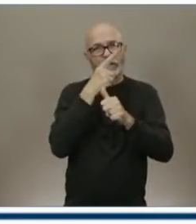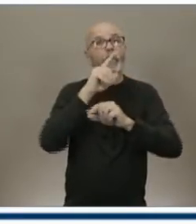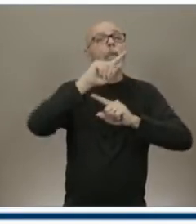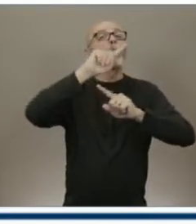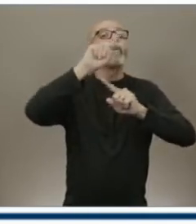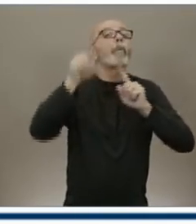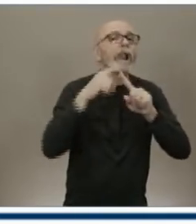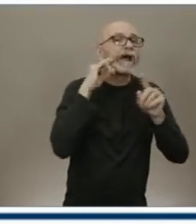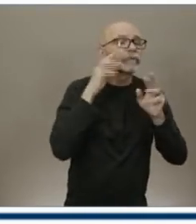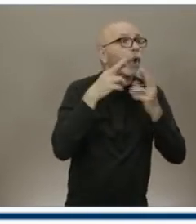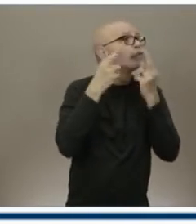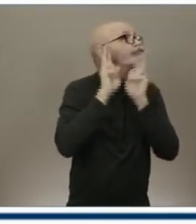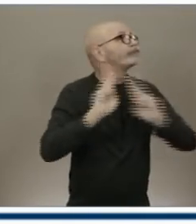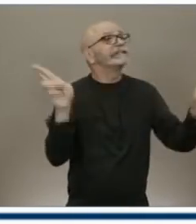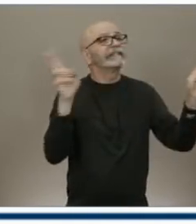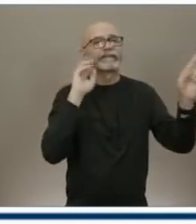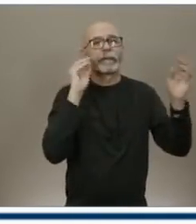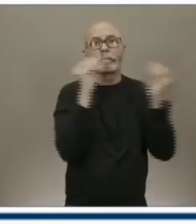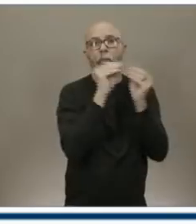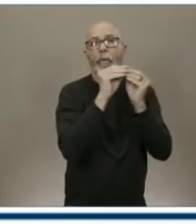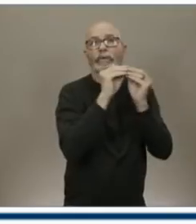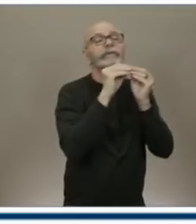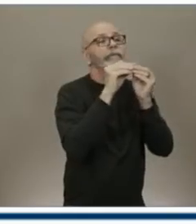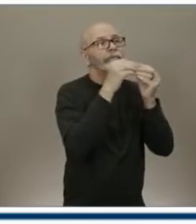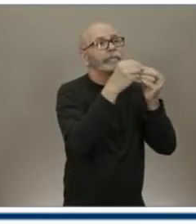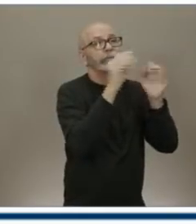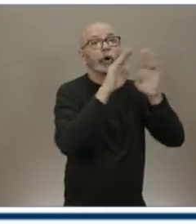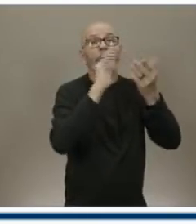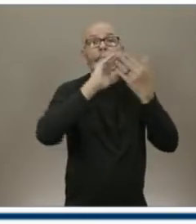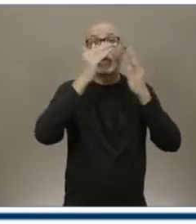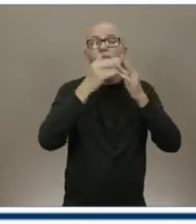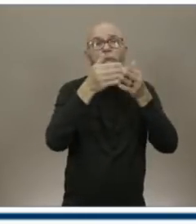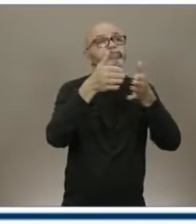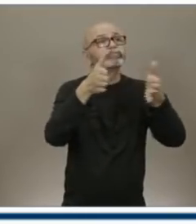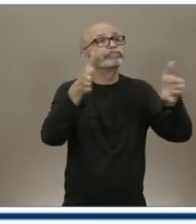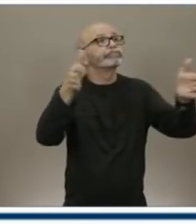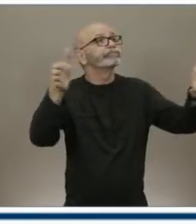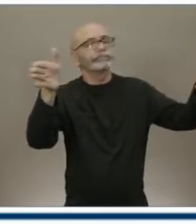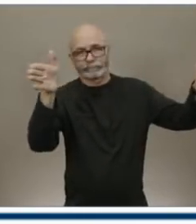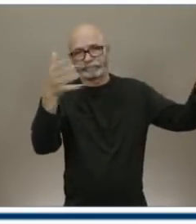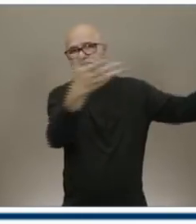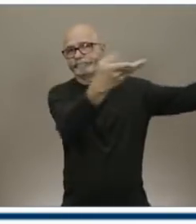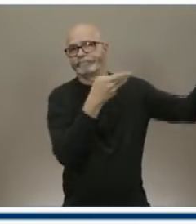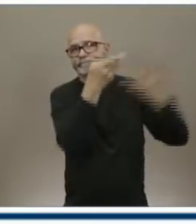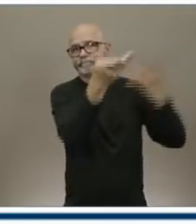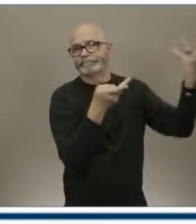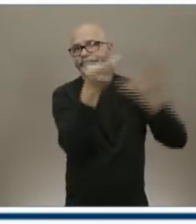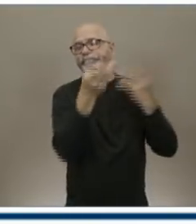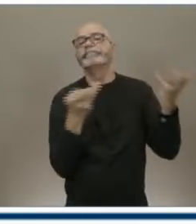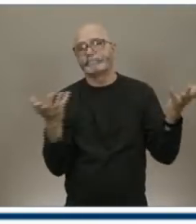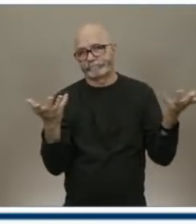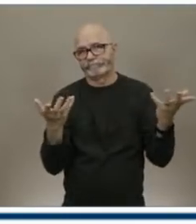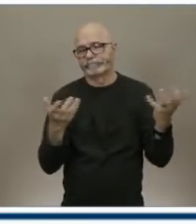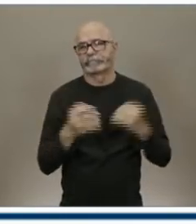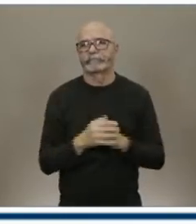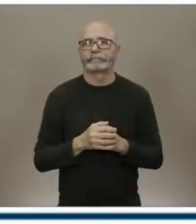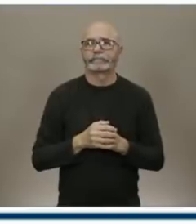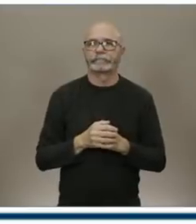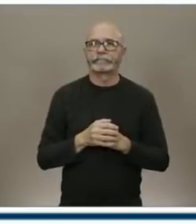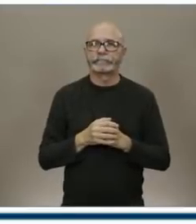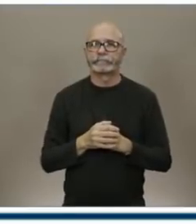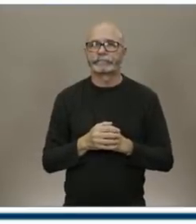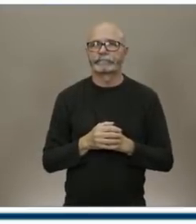broader community immunization. Next, we'll go to Heidi Petracek from CTV. Go ahead, Heidi.